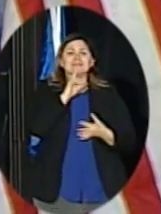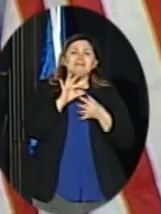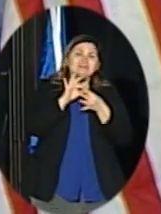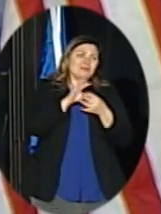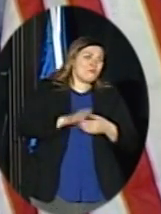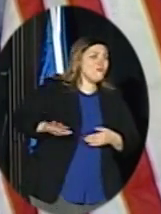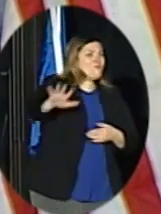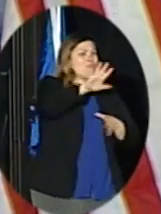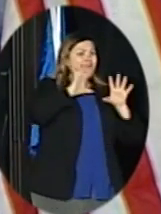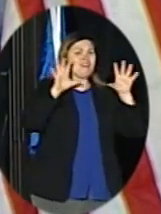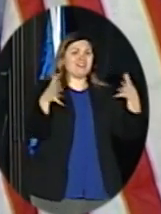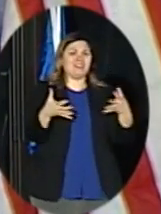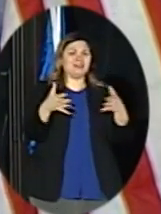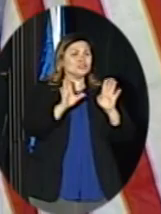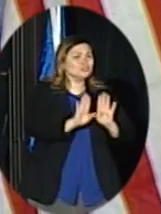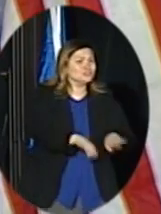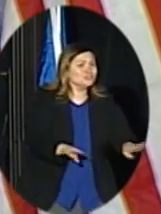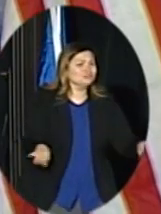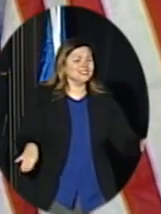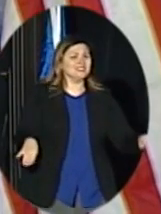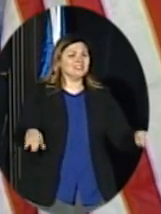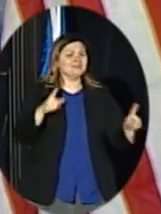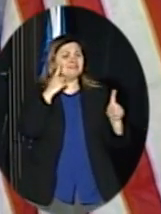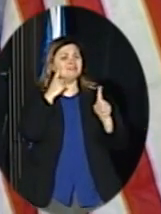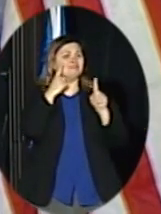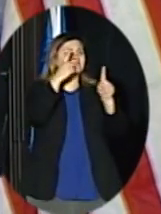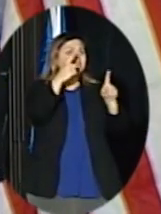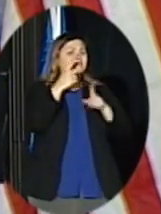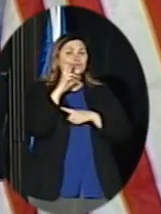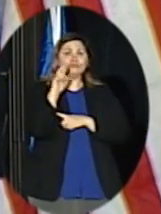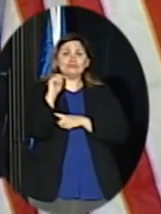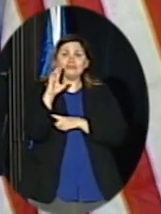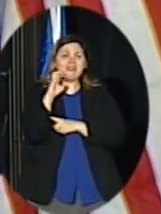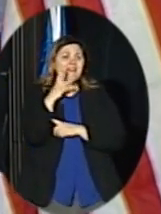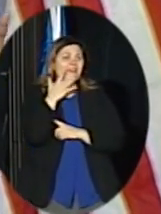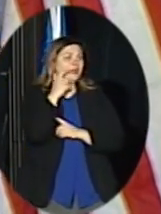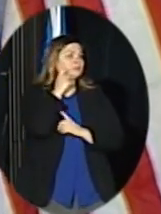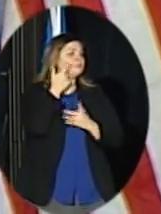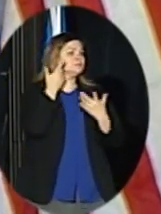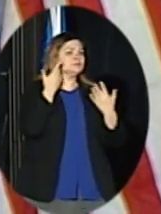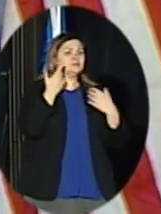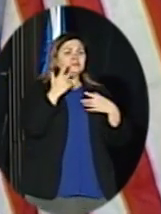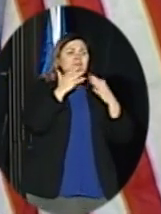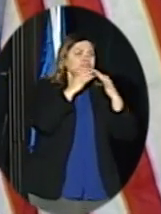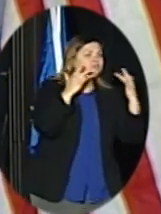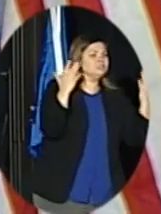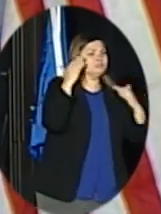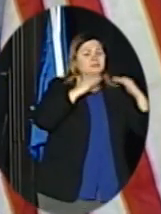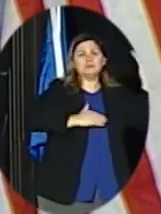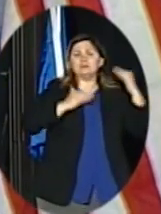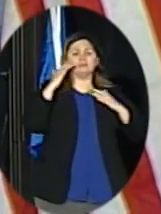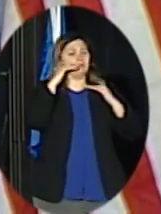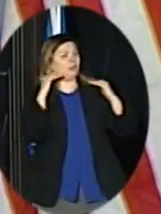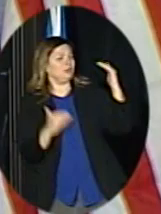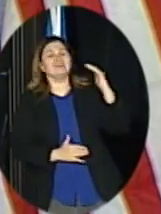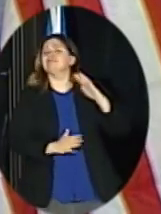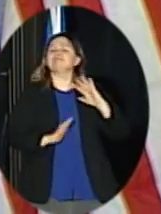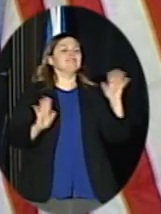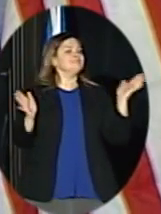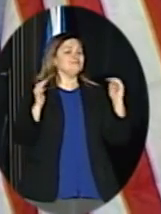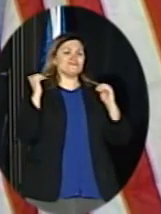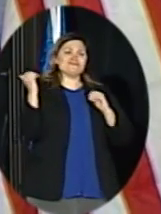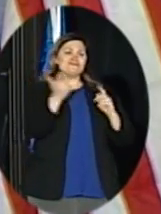outcomes can still be better predicted by her race than by her work ethic, we need a new approach to city building.